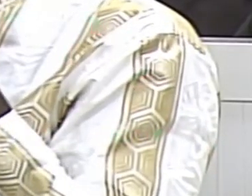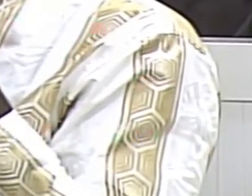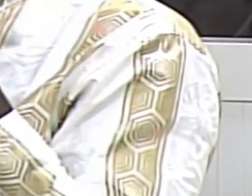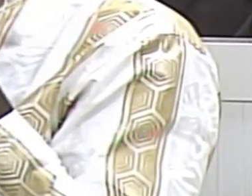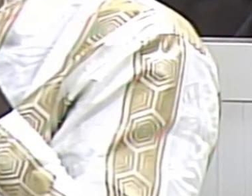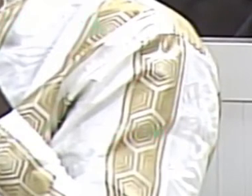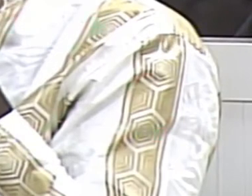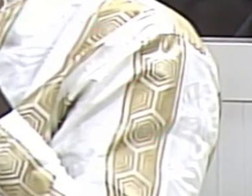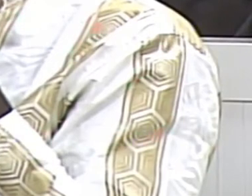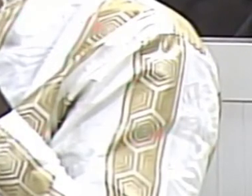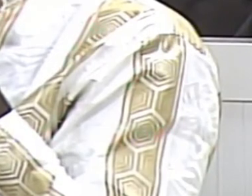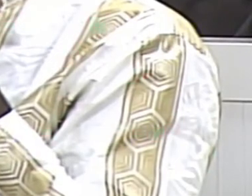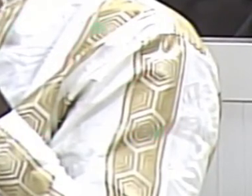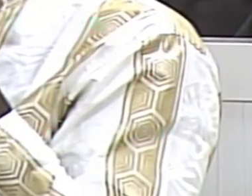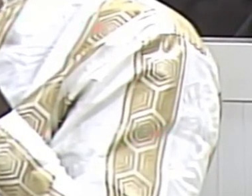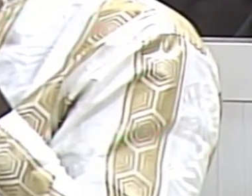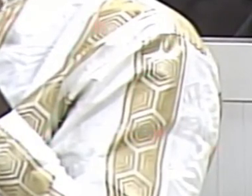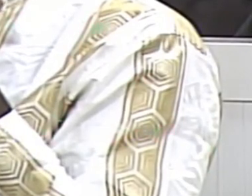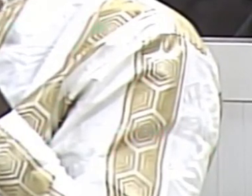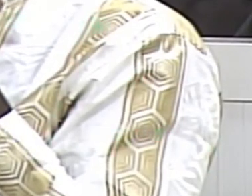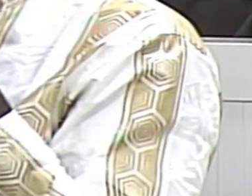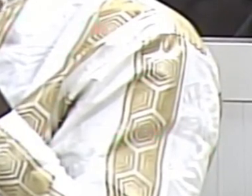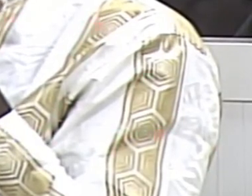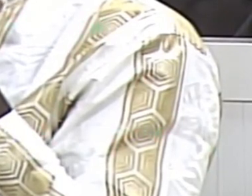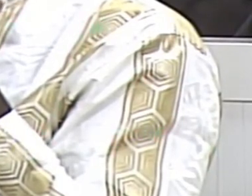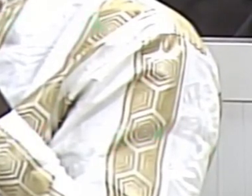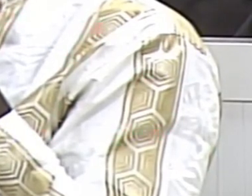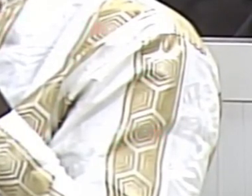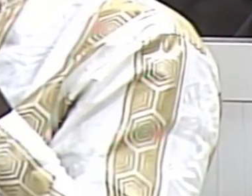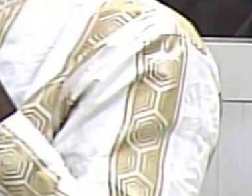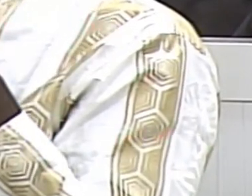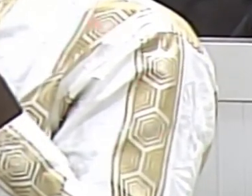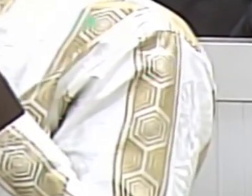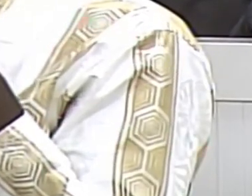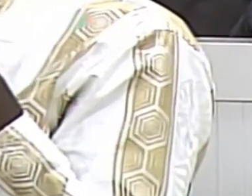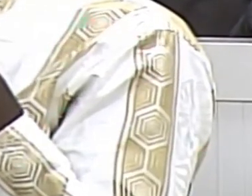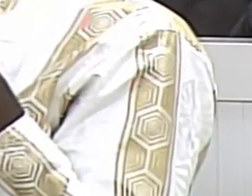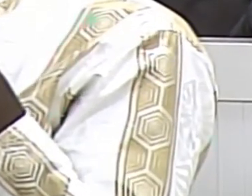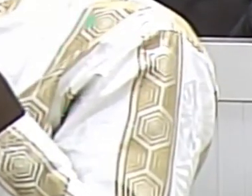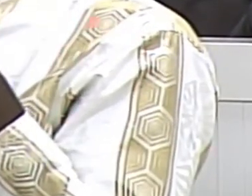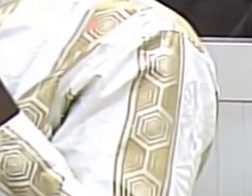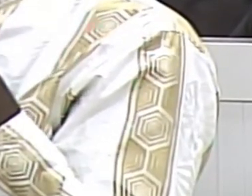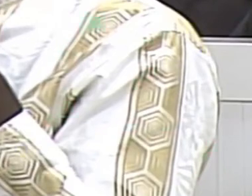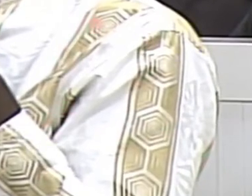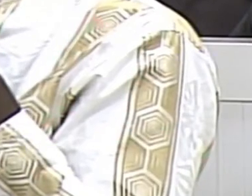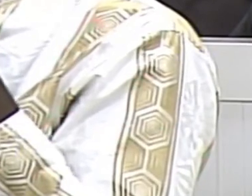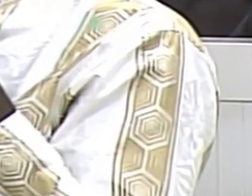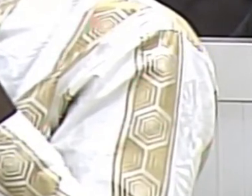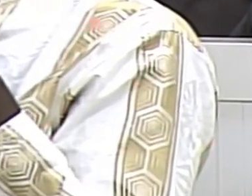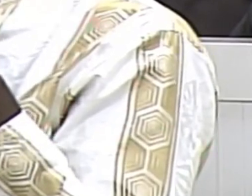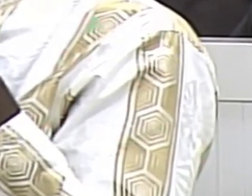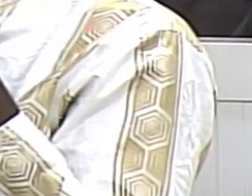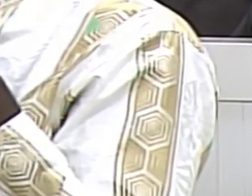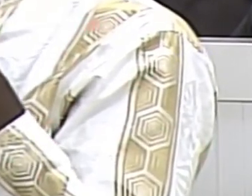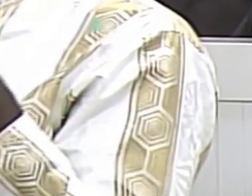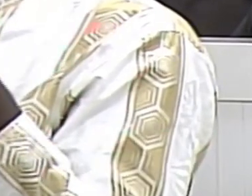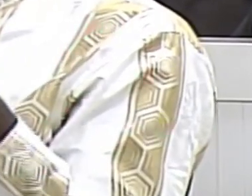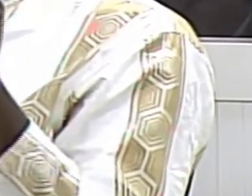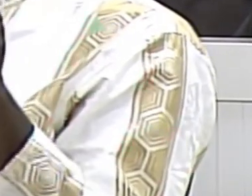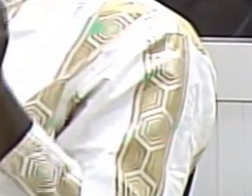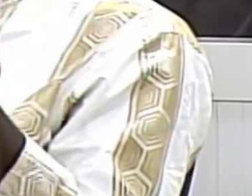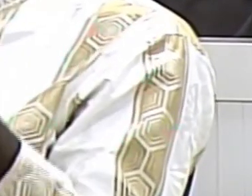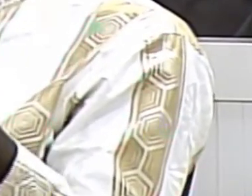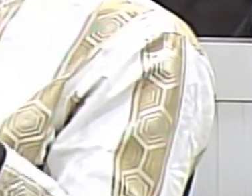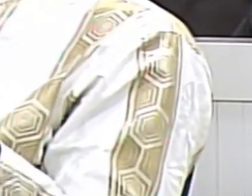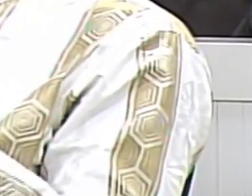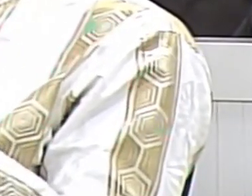won bunti liggey kay ci nguur gi time bobu ñoo ngay wax nonu. There were some who